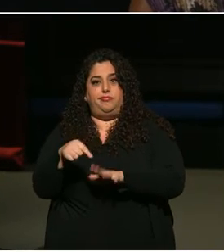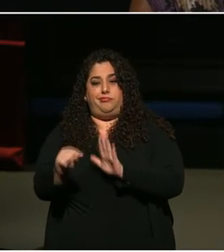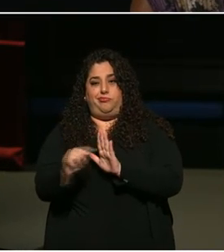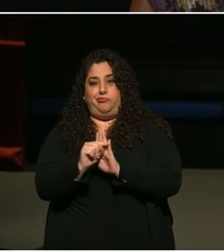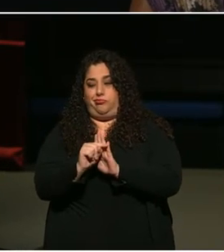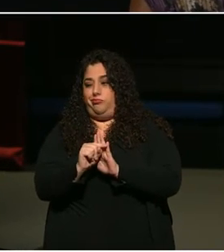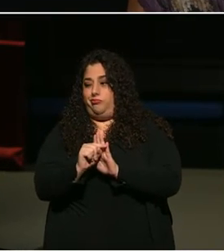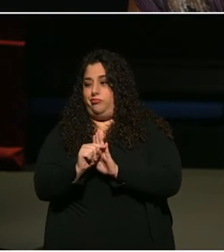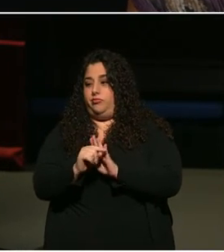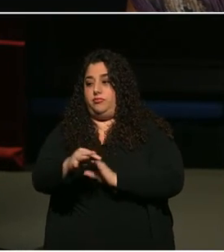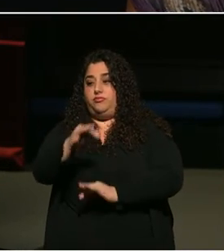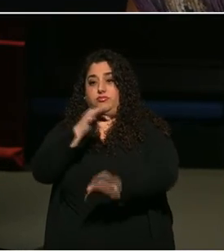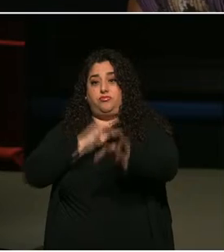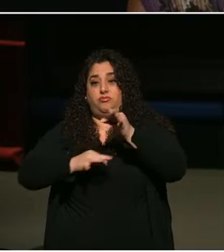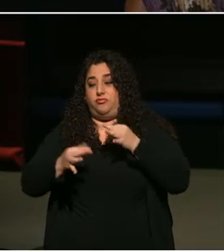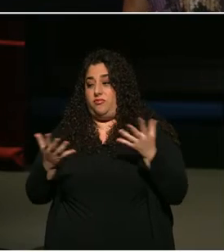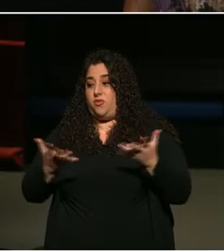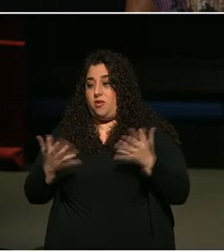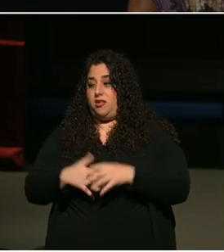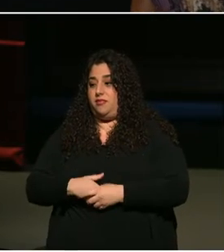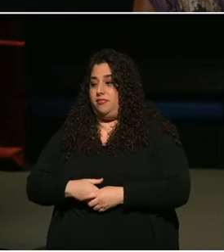I got my cards mixed up.